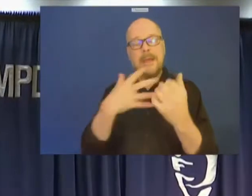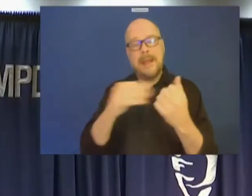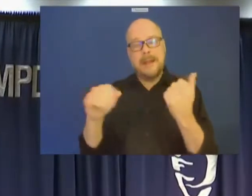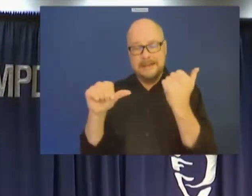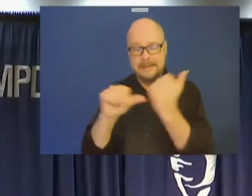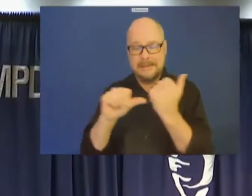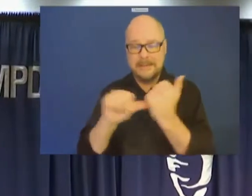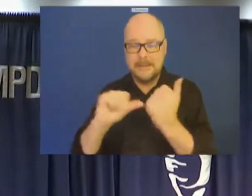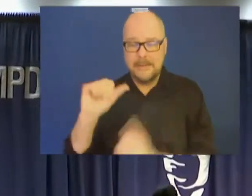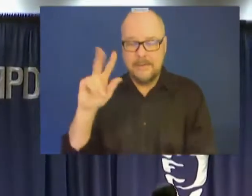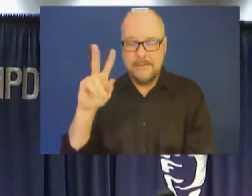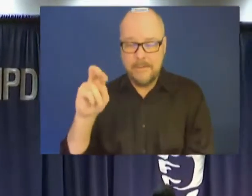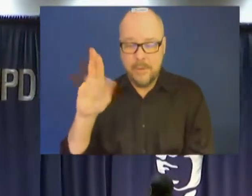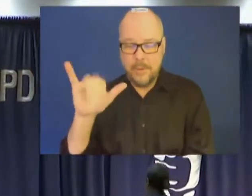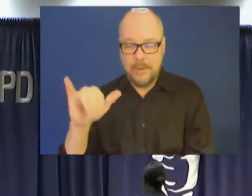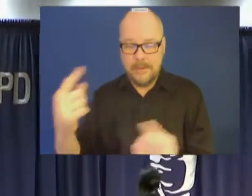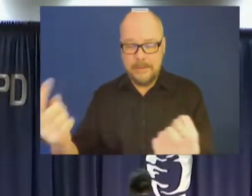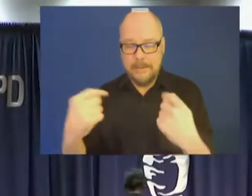certificates.